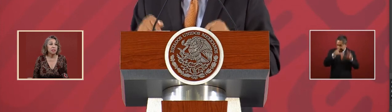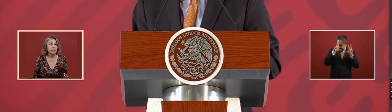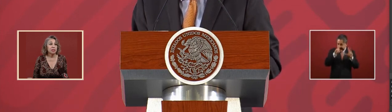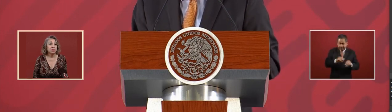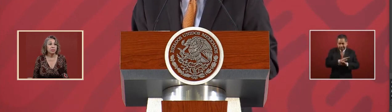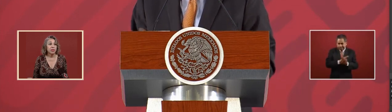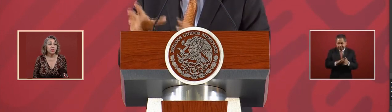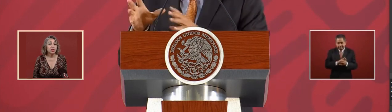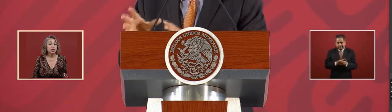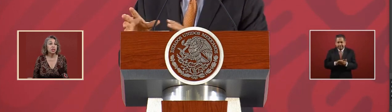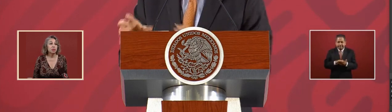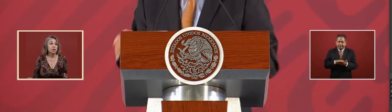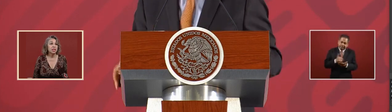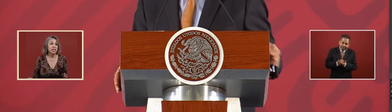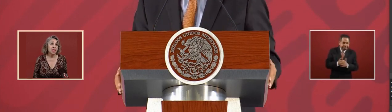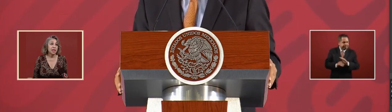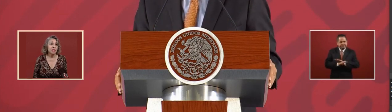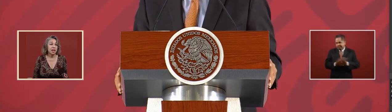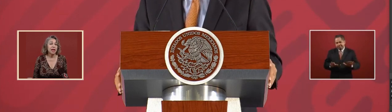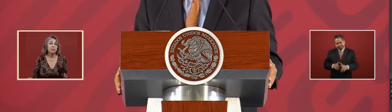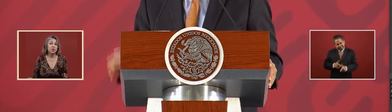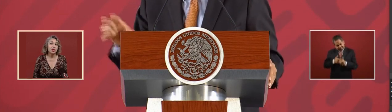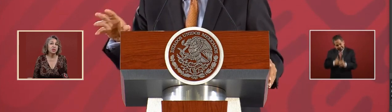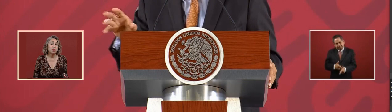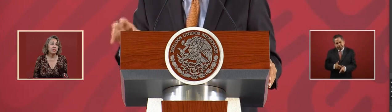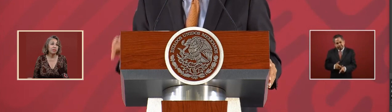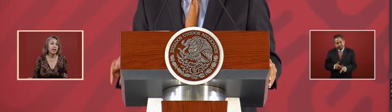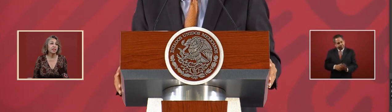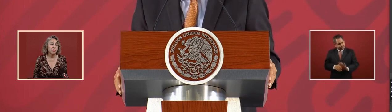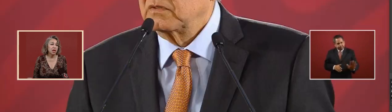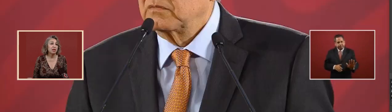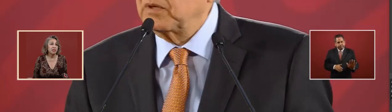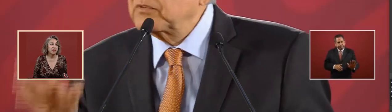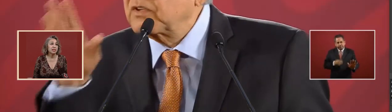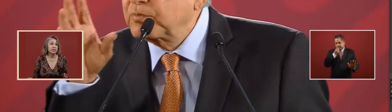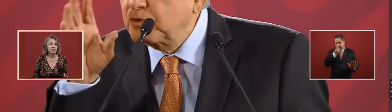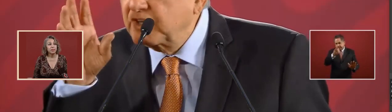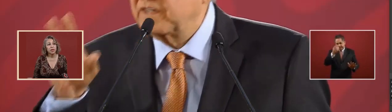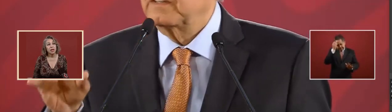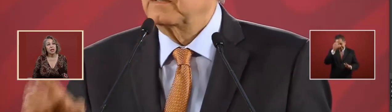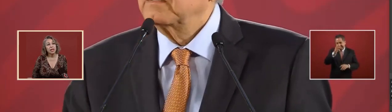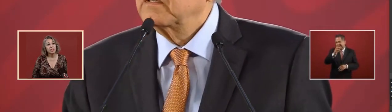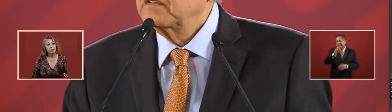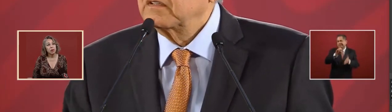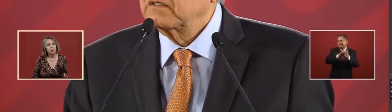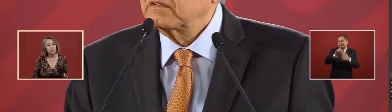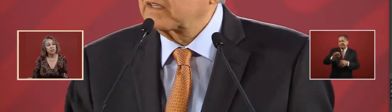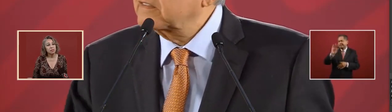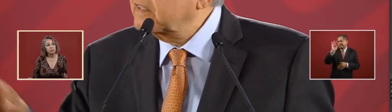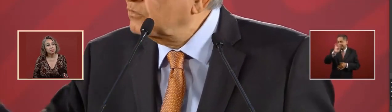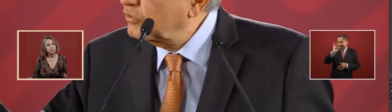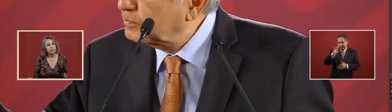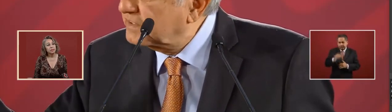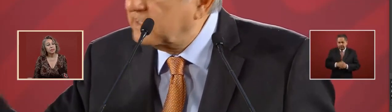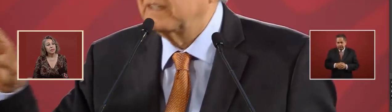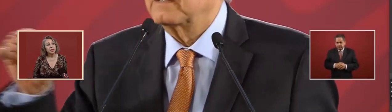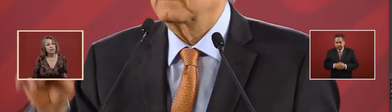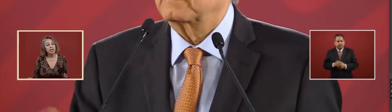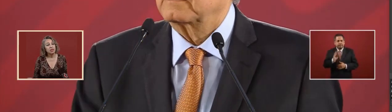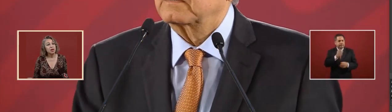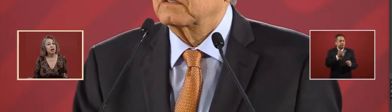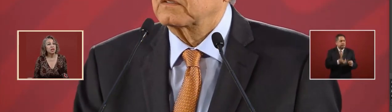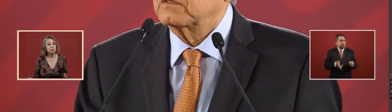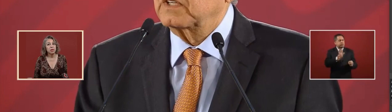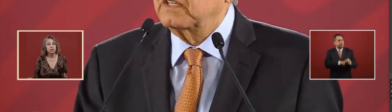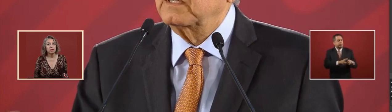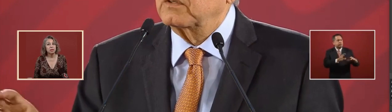permit to concede. And I'm going to reflect regarding vamos this. A suponer, let's suppose de que esté en un hospital, that